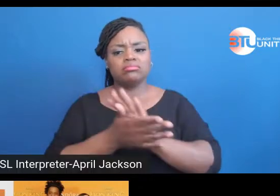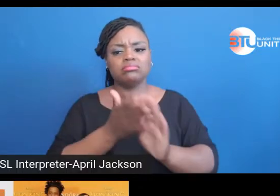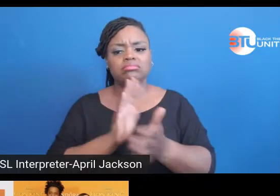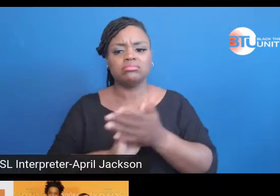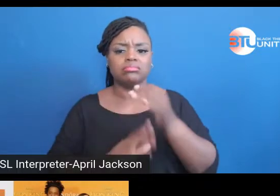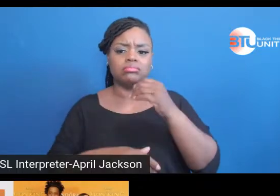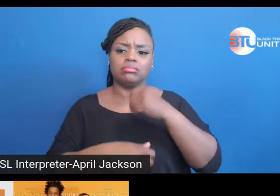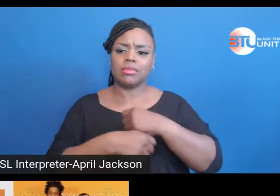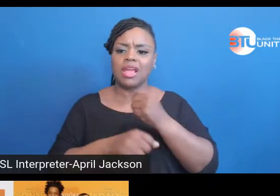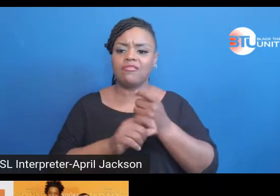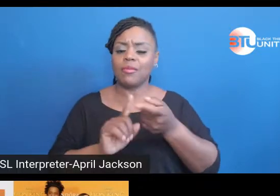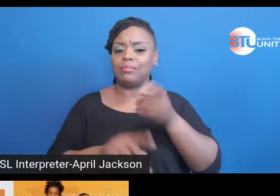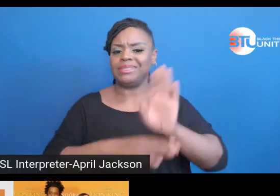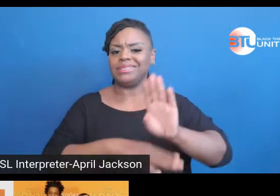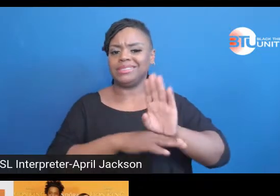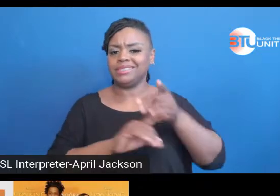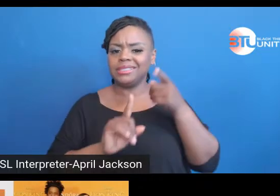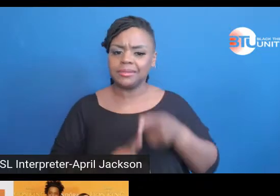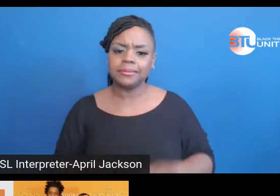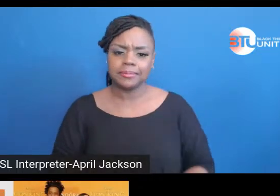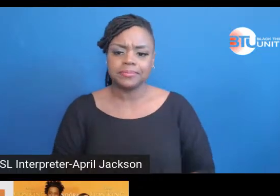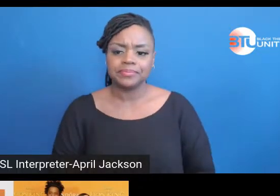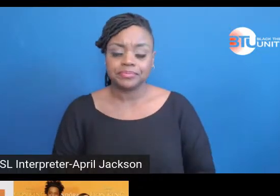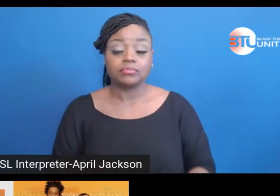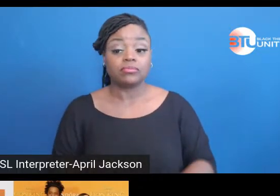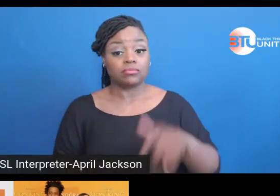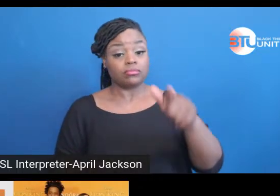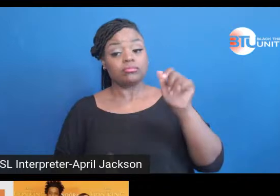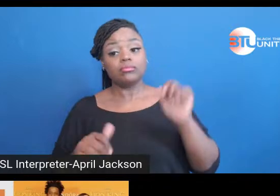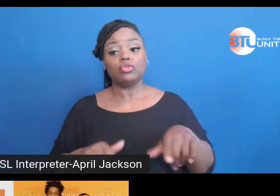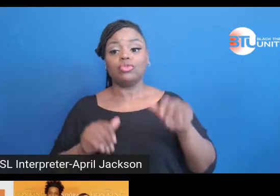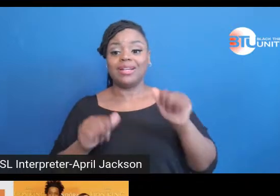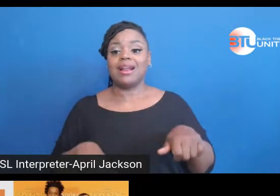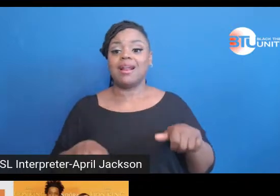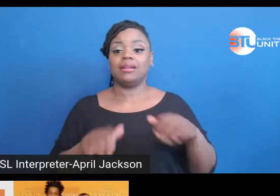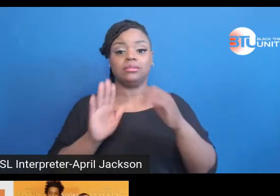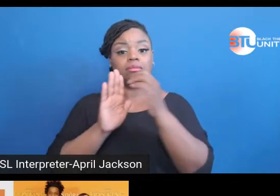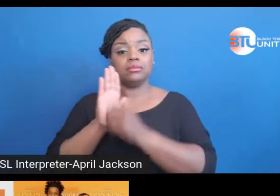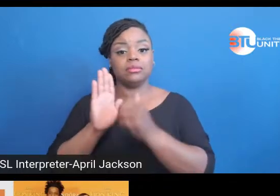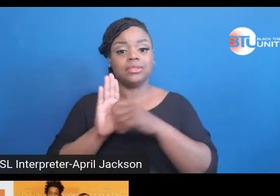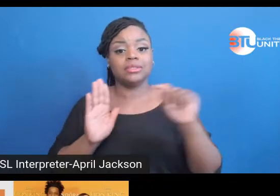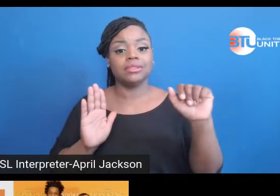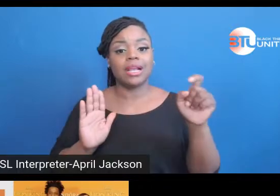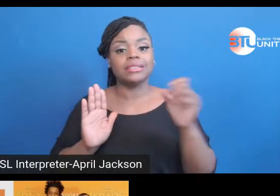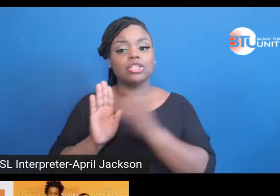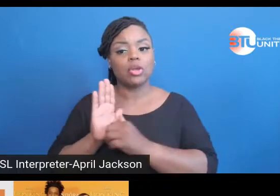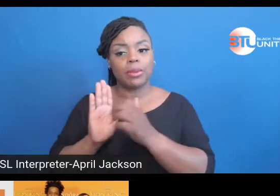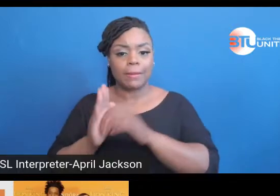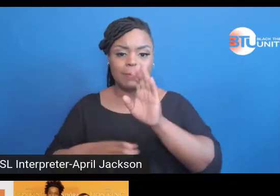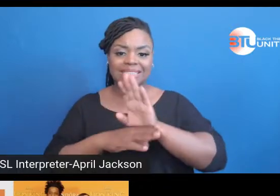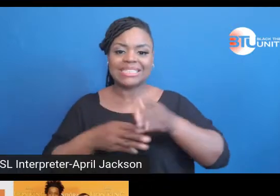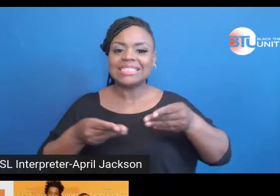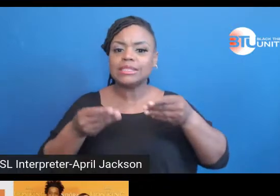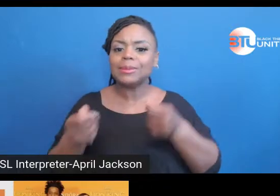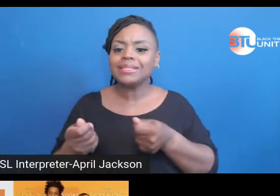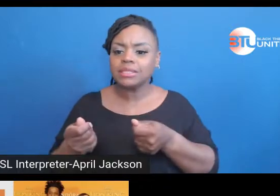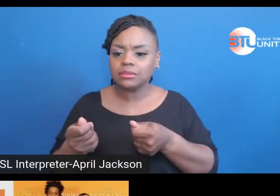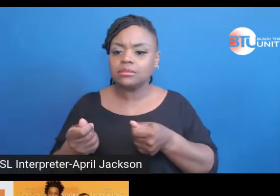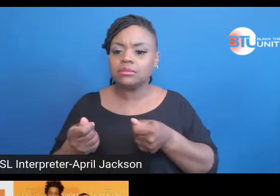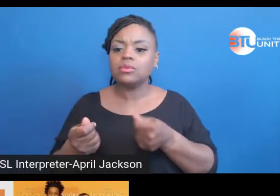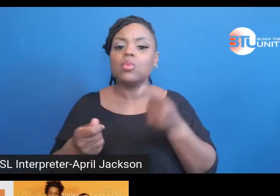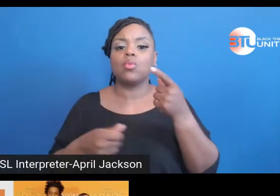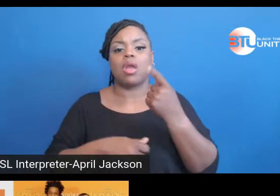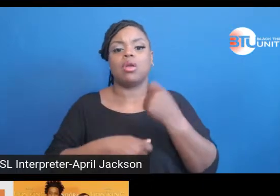and you can deduct all of your business expenses because you've created this entity. So